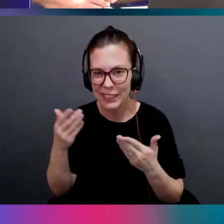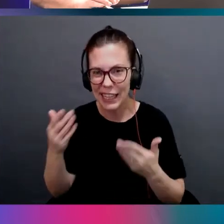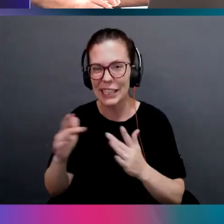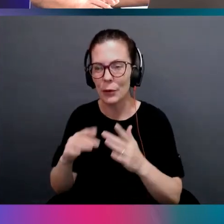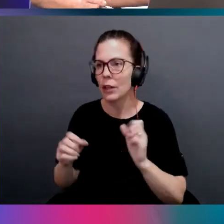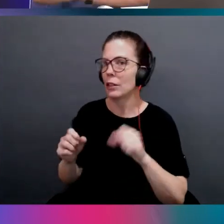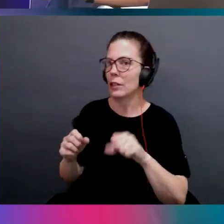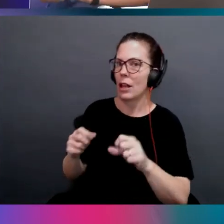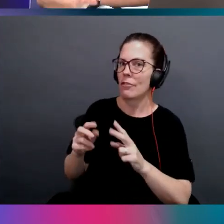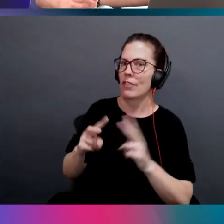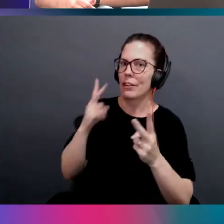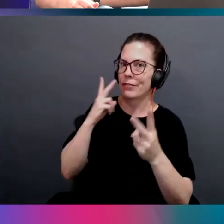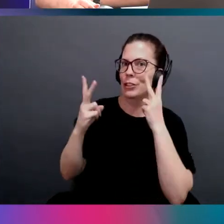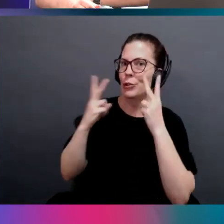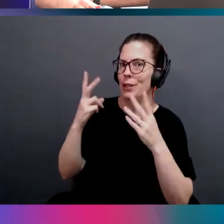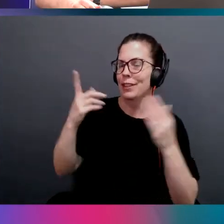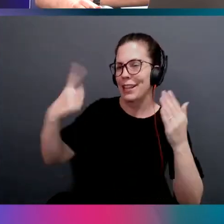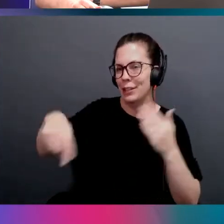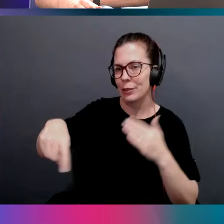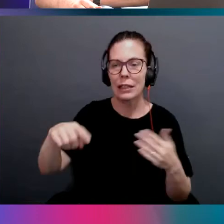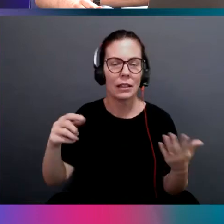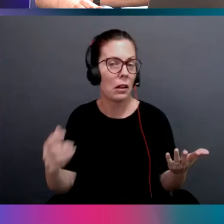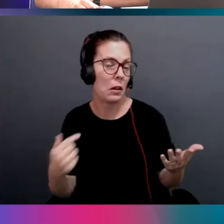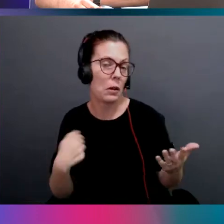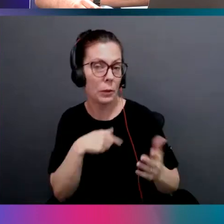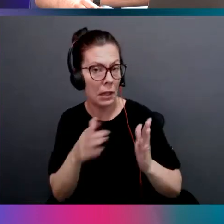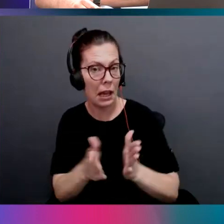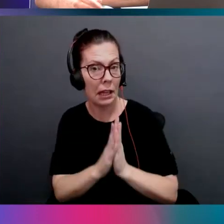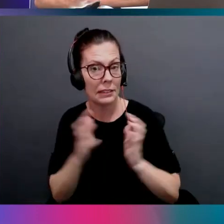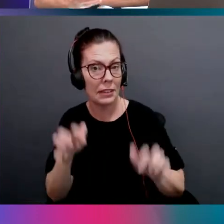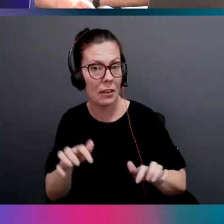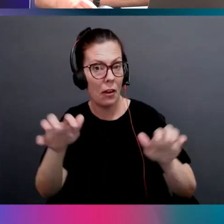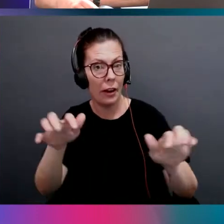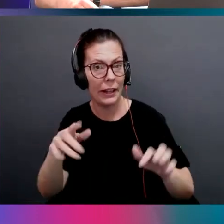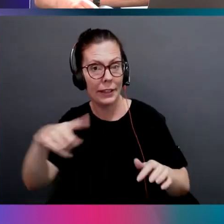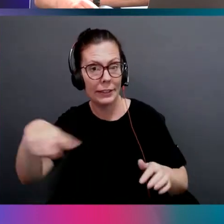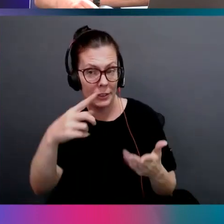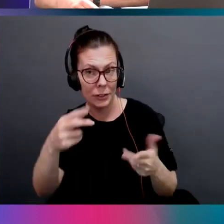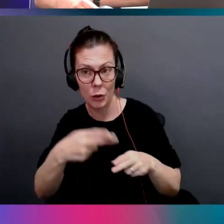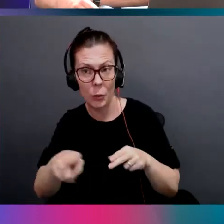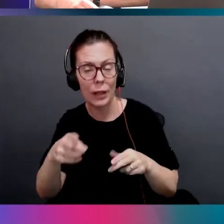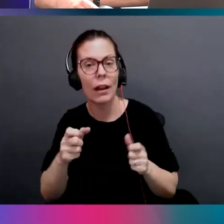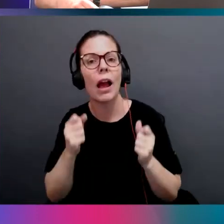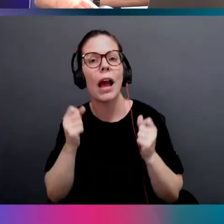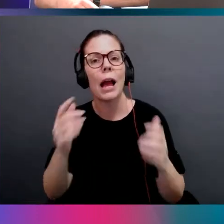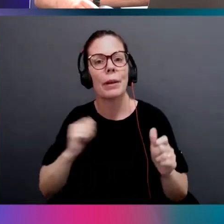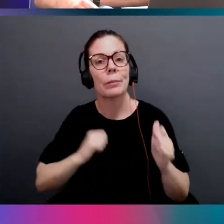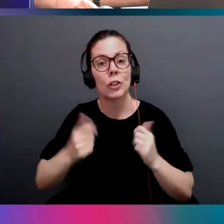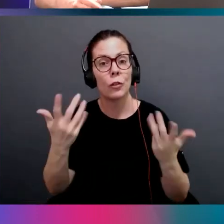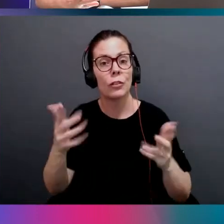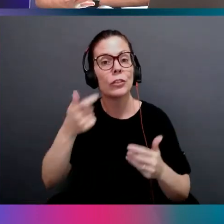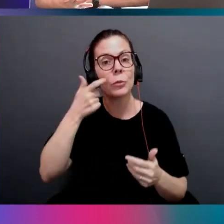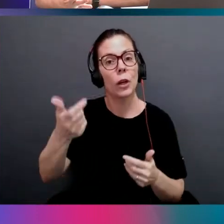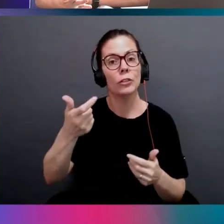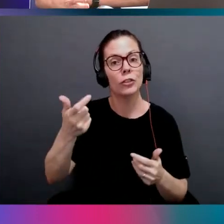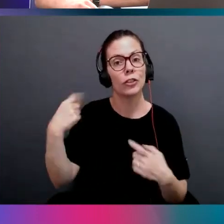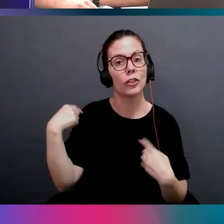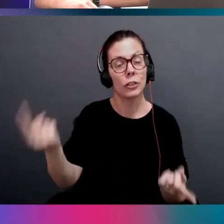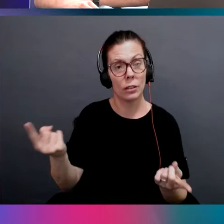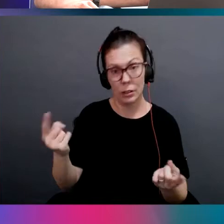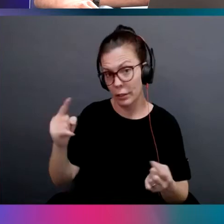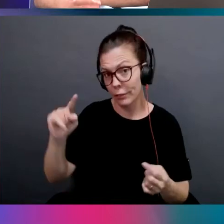week. Exactly. Why don't we just ask the audience here real quickly, how many of the episodes have you watched so far? Is this your first